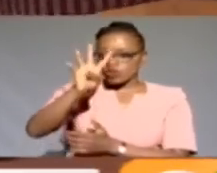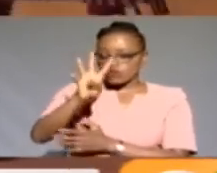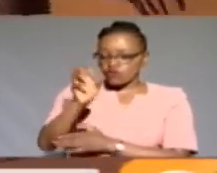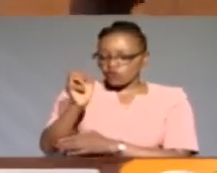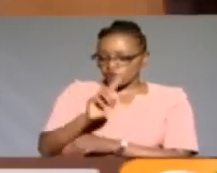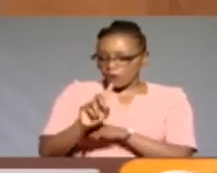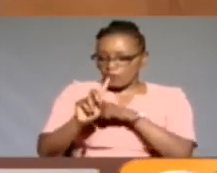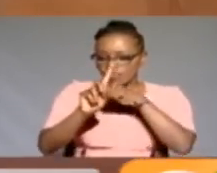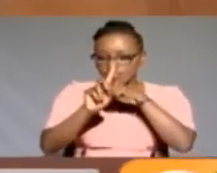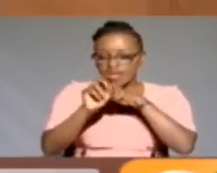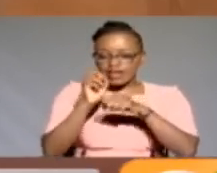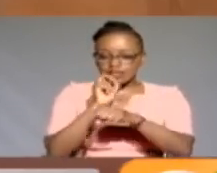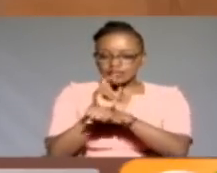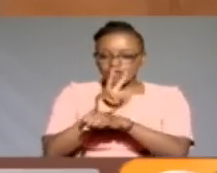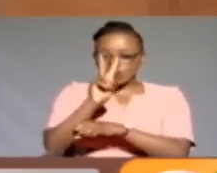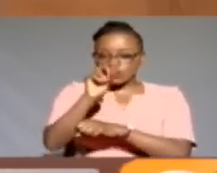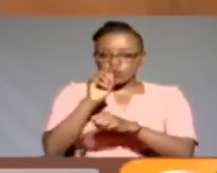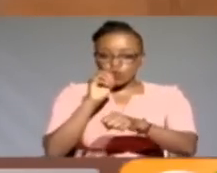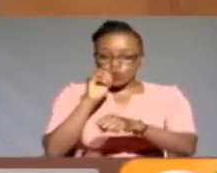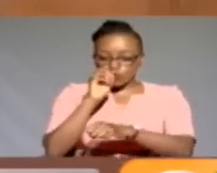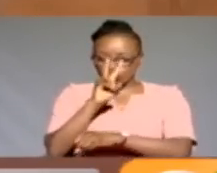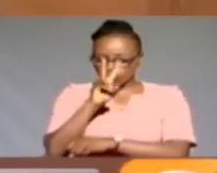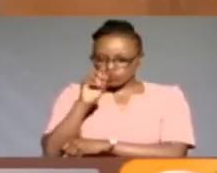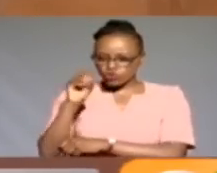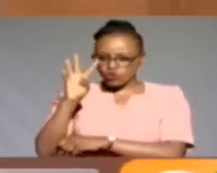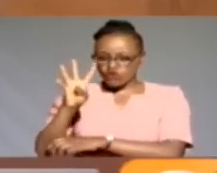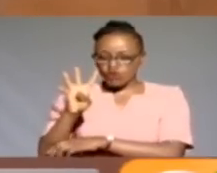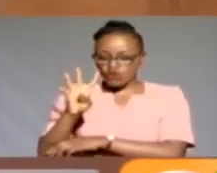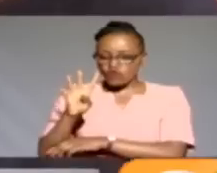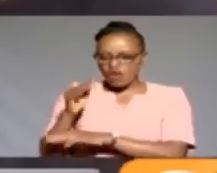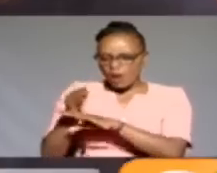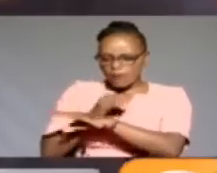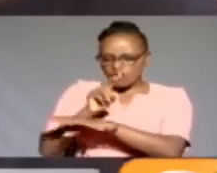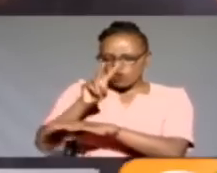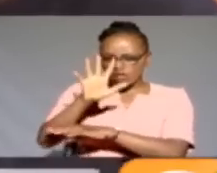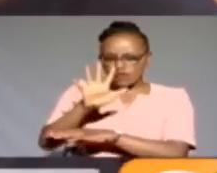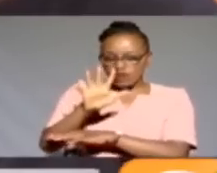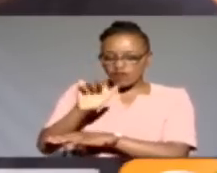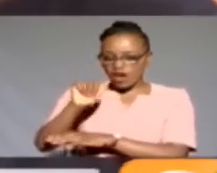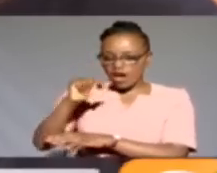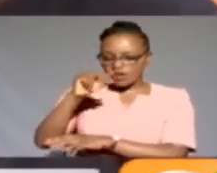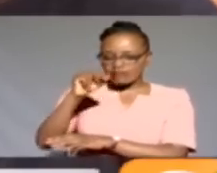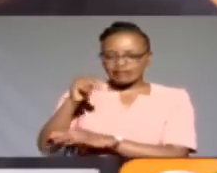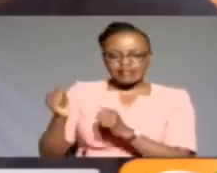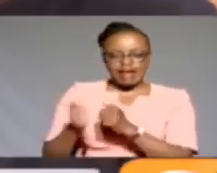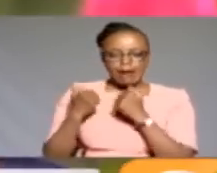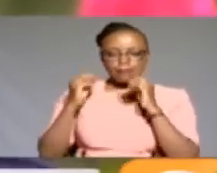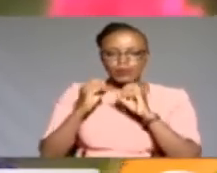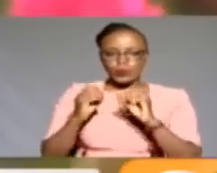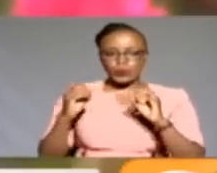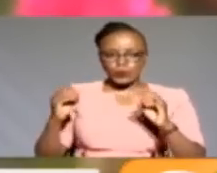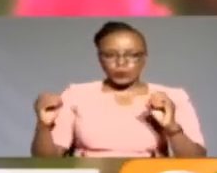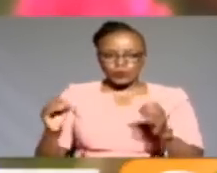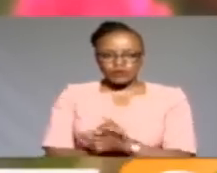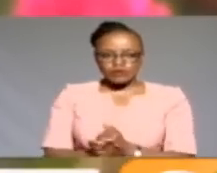24th December 2004. Hours to Christmas is a day Agnes Mutambi wish never happened.